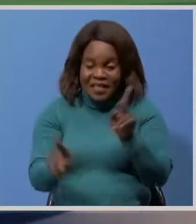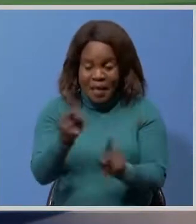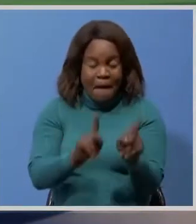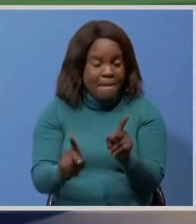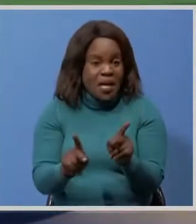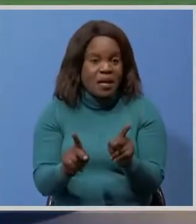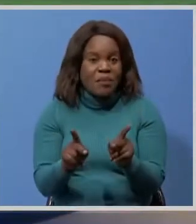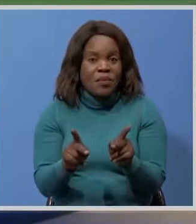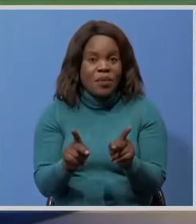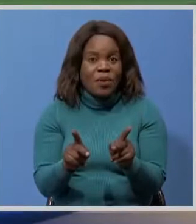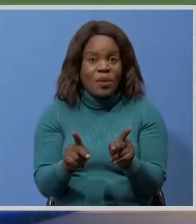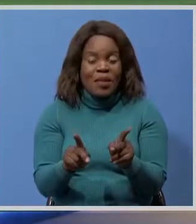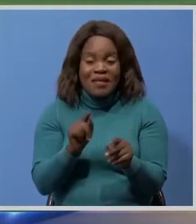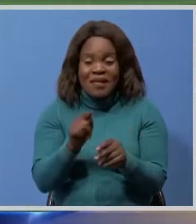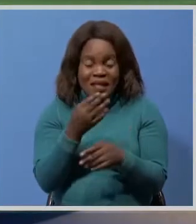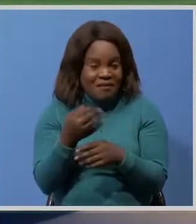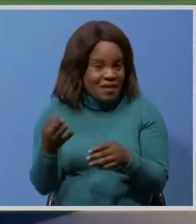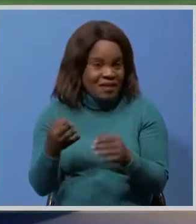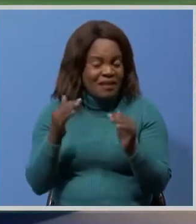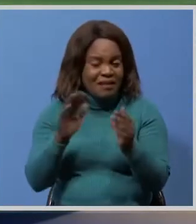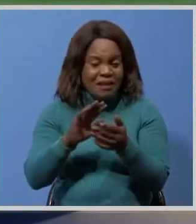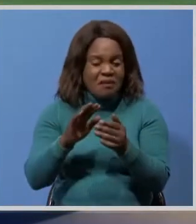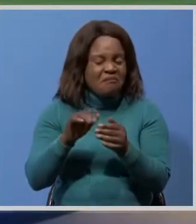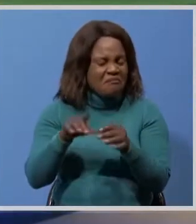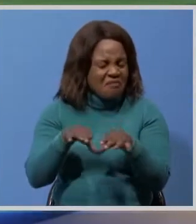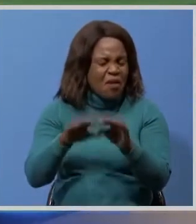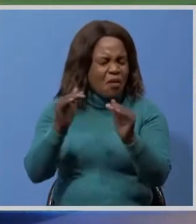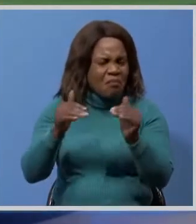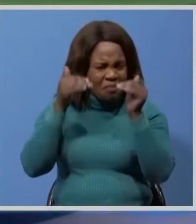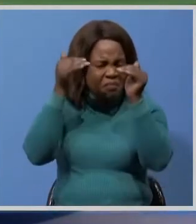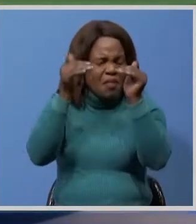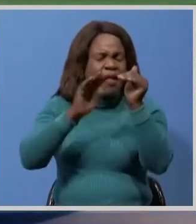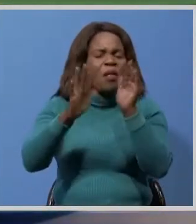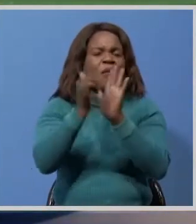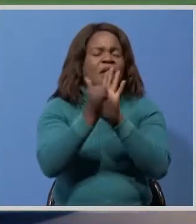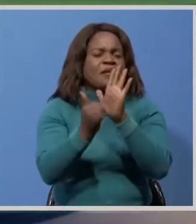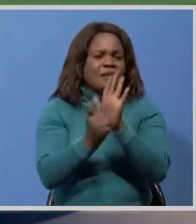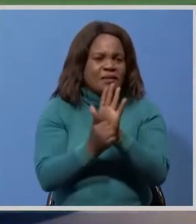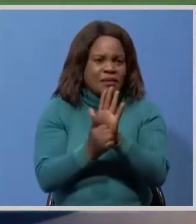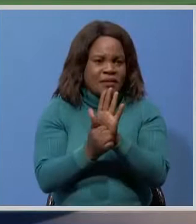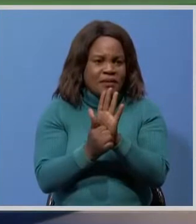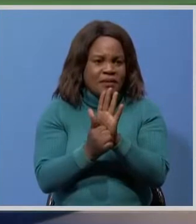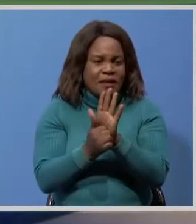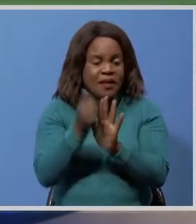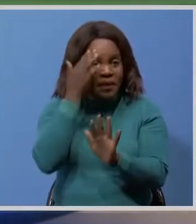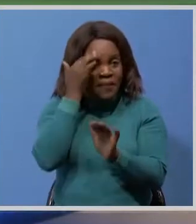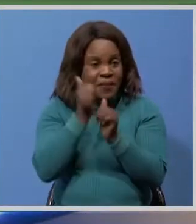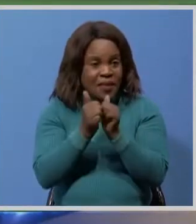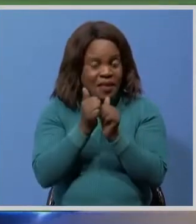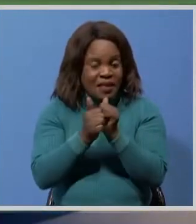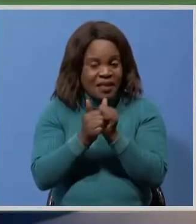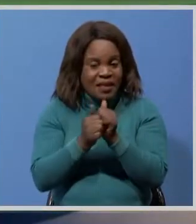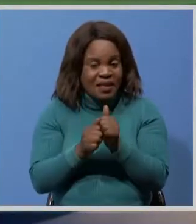good sanitary facilities remain top on our governmental agenda as a federal front government because we